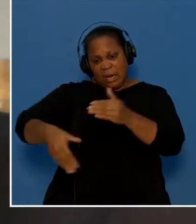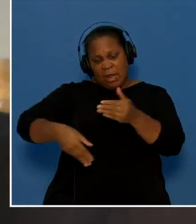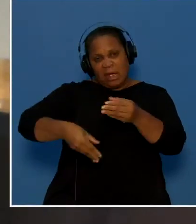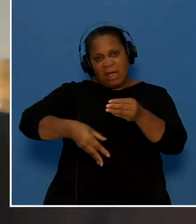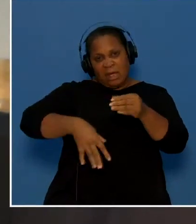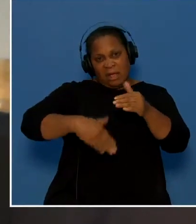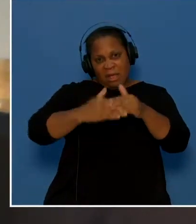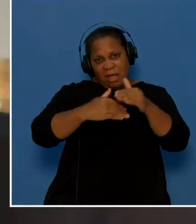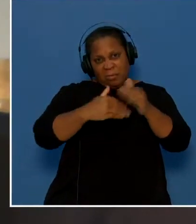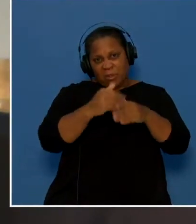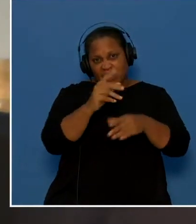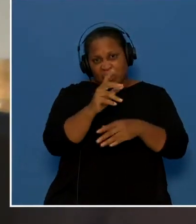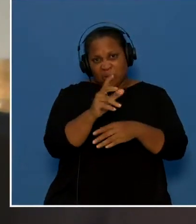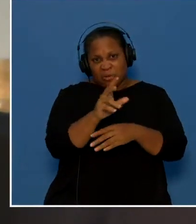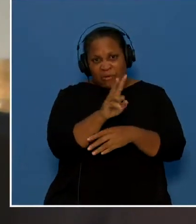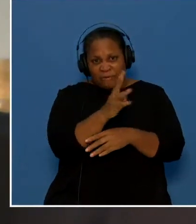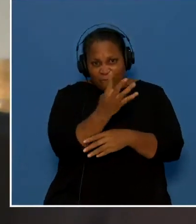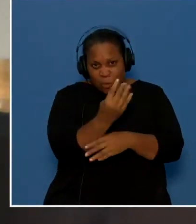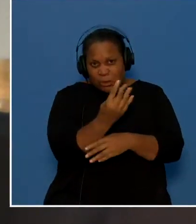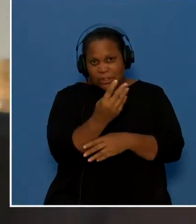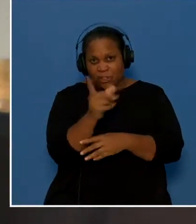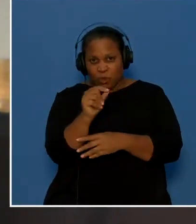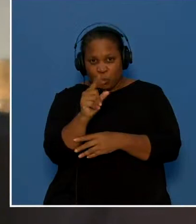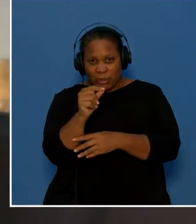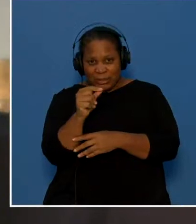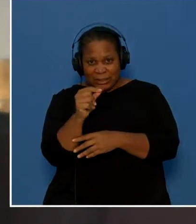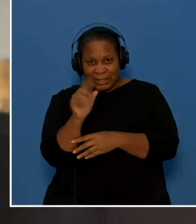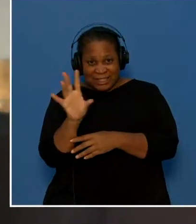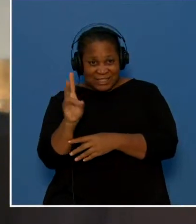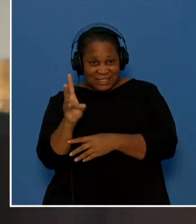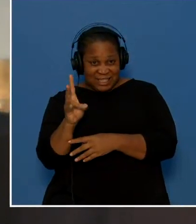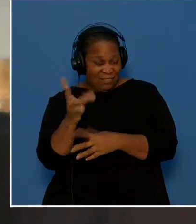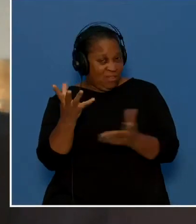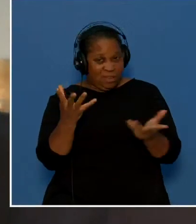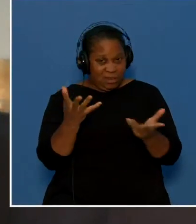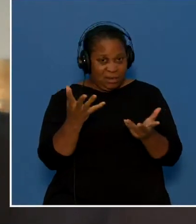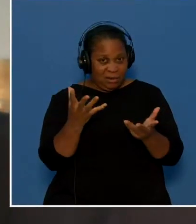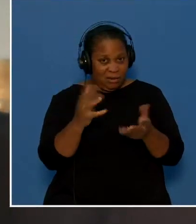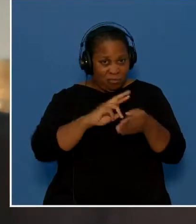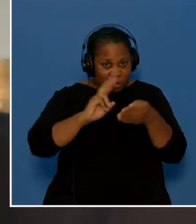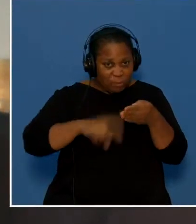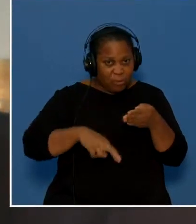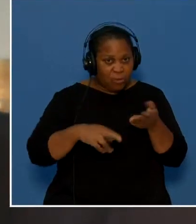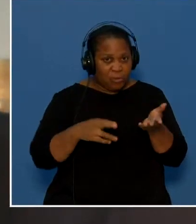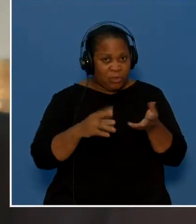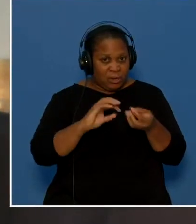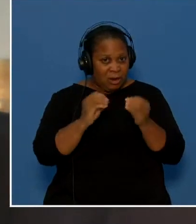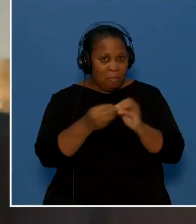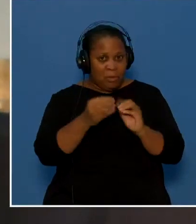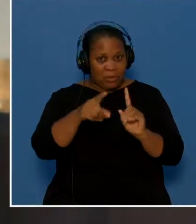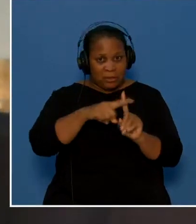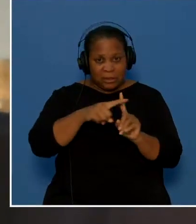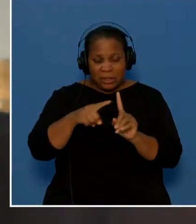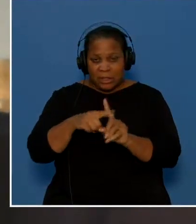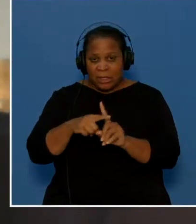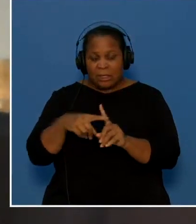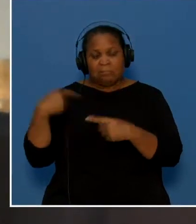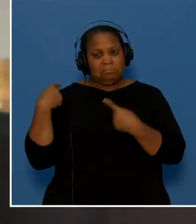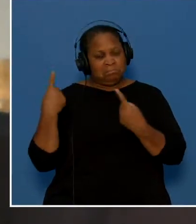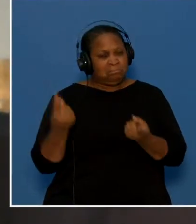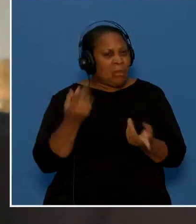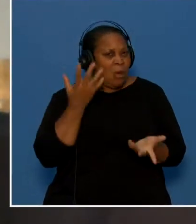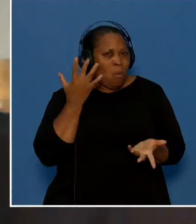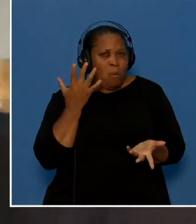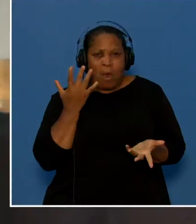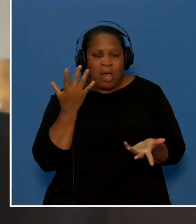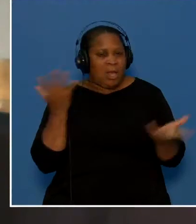it's 14, 20, and 7. Why and what happened? Why and since then, why